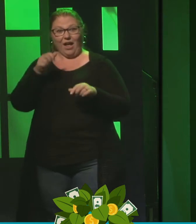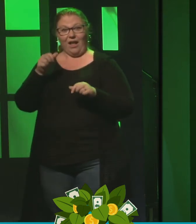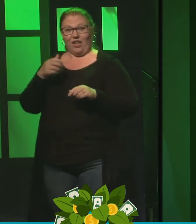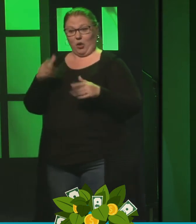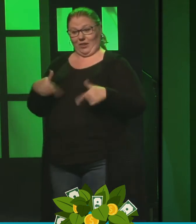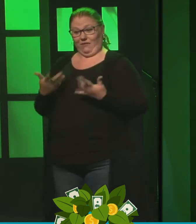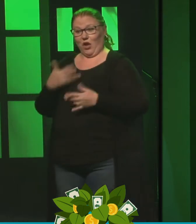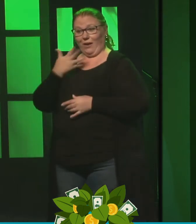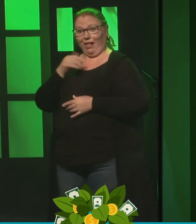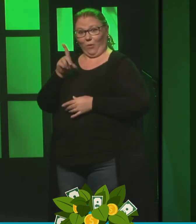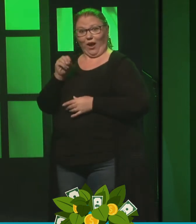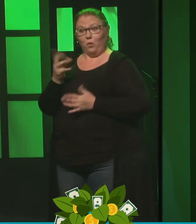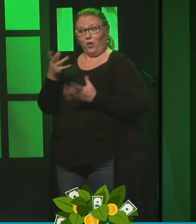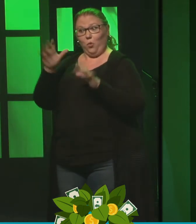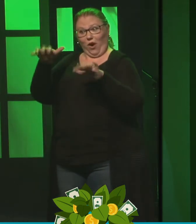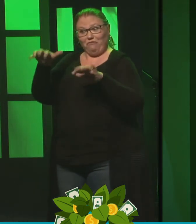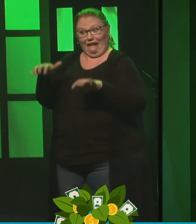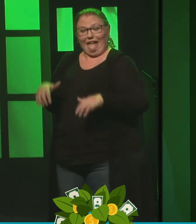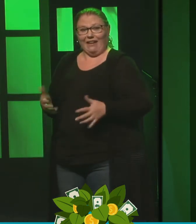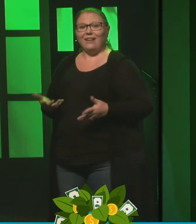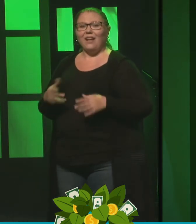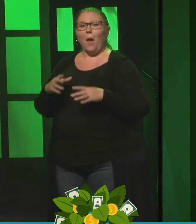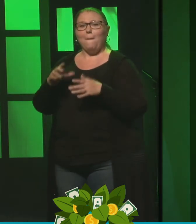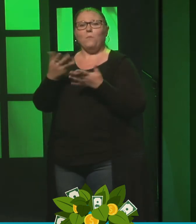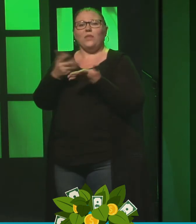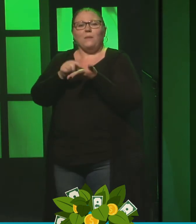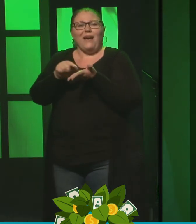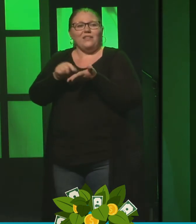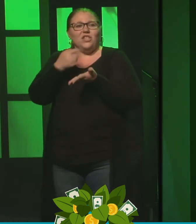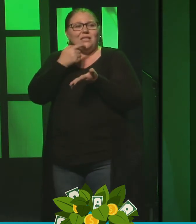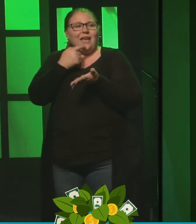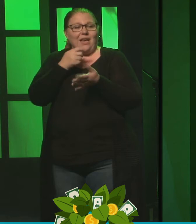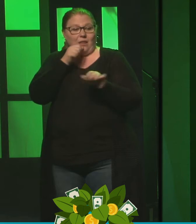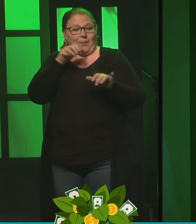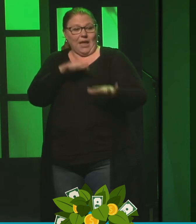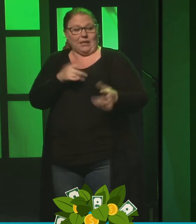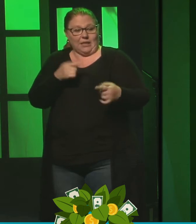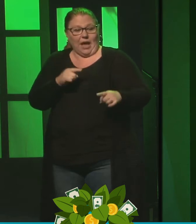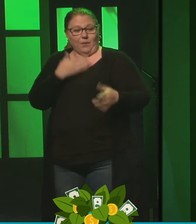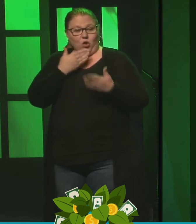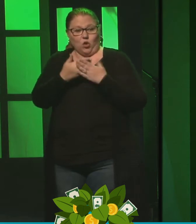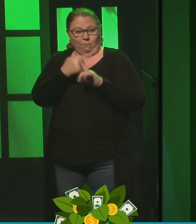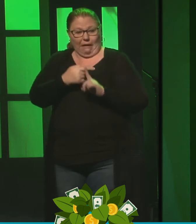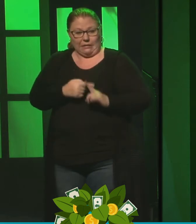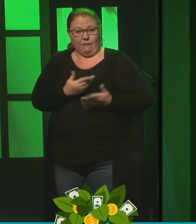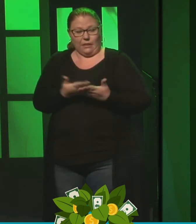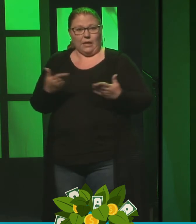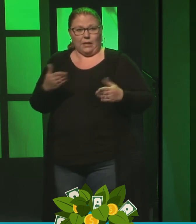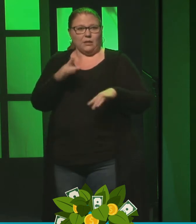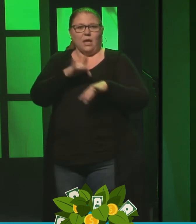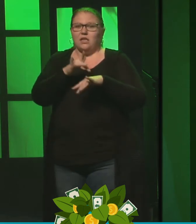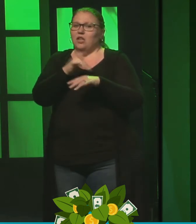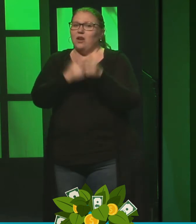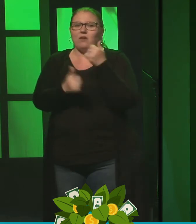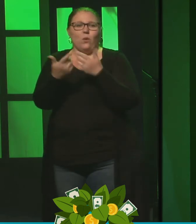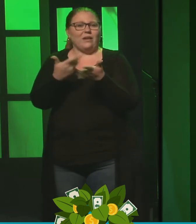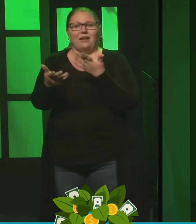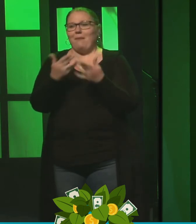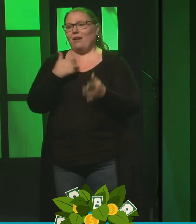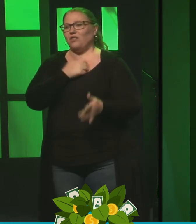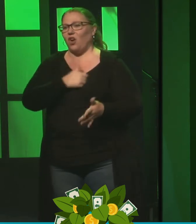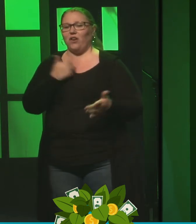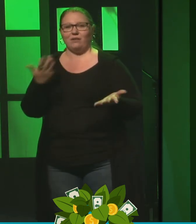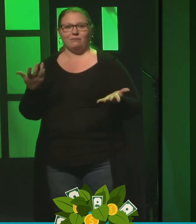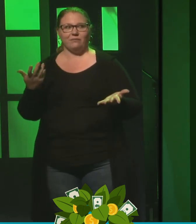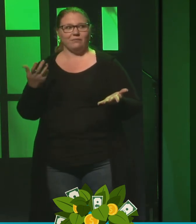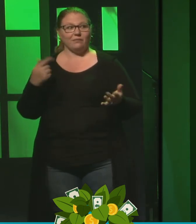want rain, right? What the passage is saying is that like these blessings, these good things, they hit everybody. Doesn't matter, sorry.